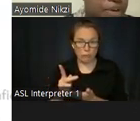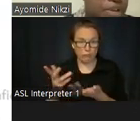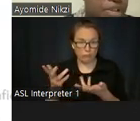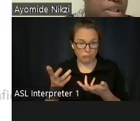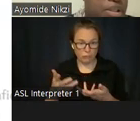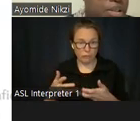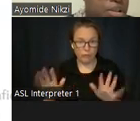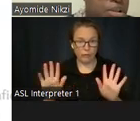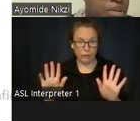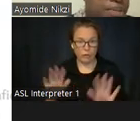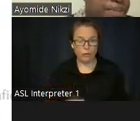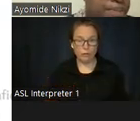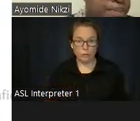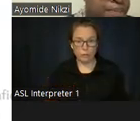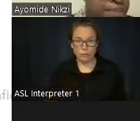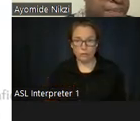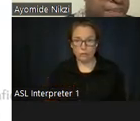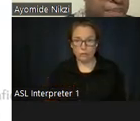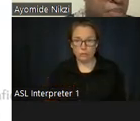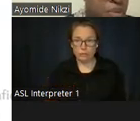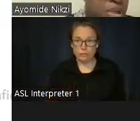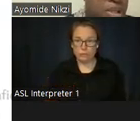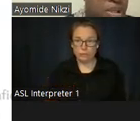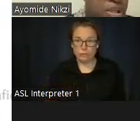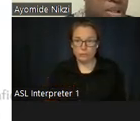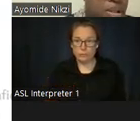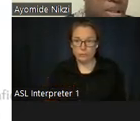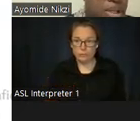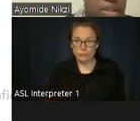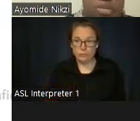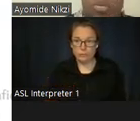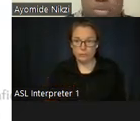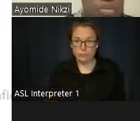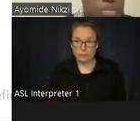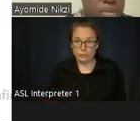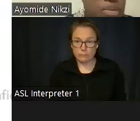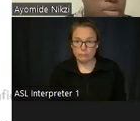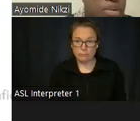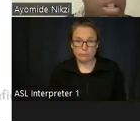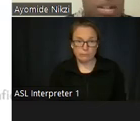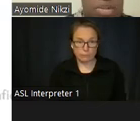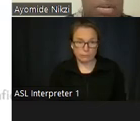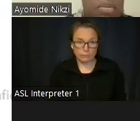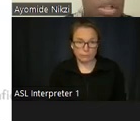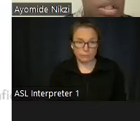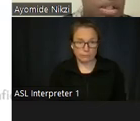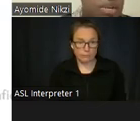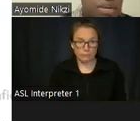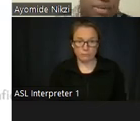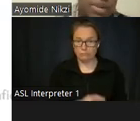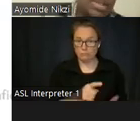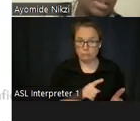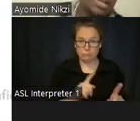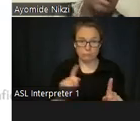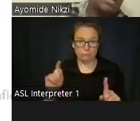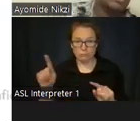Do that first. So what? Okay, so are we ready for this one? Oh no,